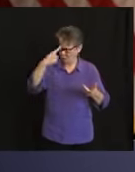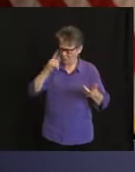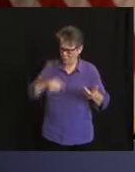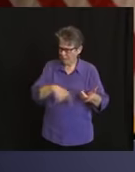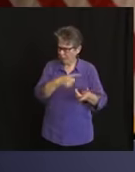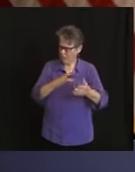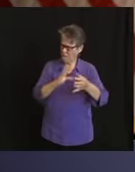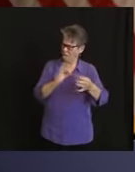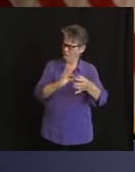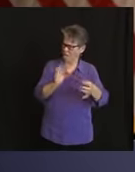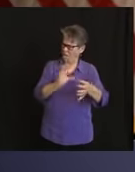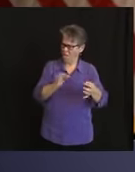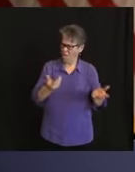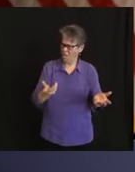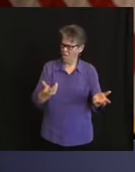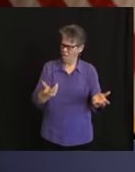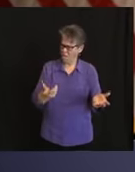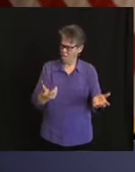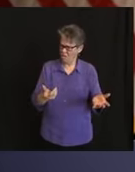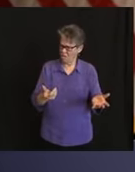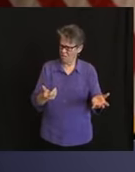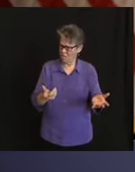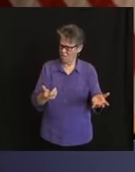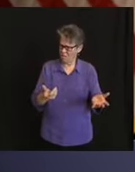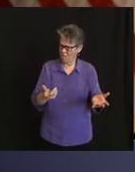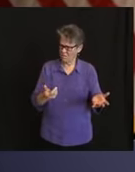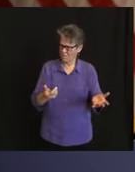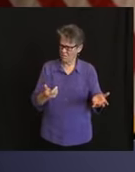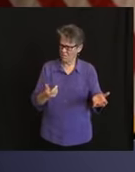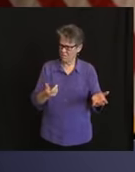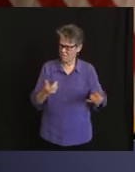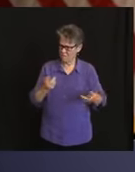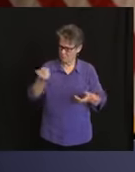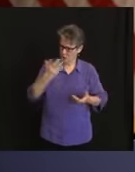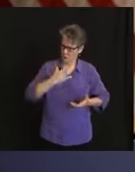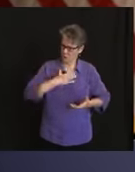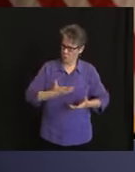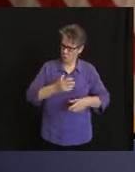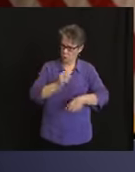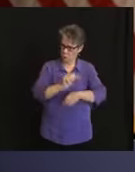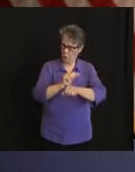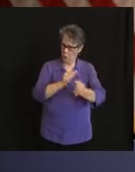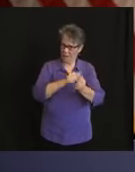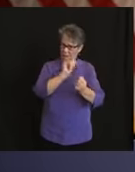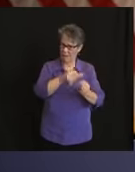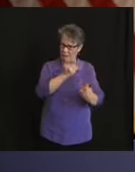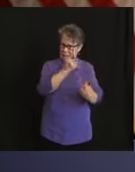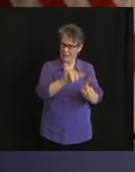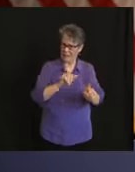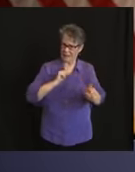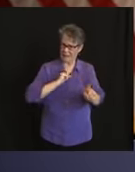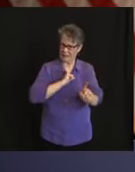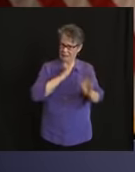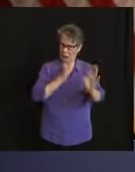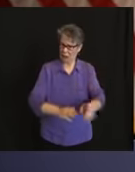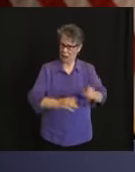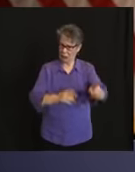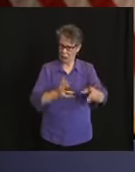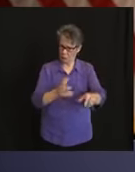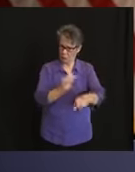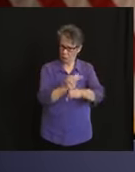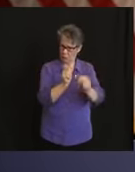any legislation or on anything going forward after you made those comments? And what if his reaction to you